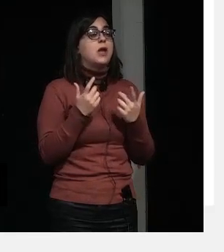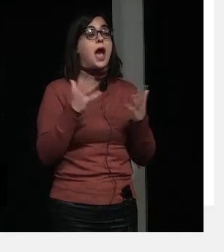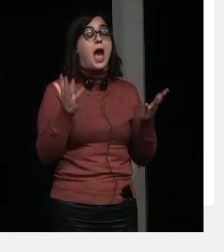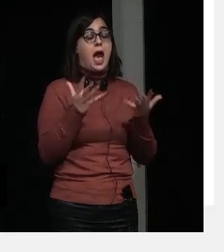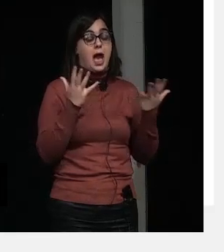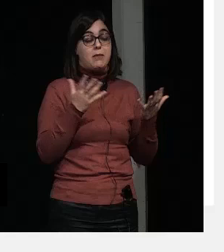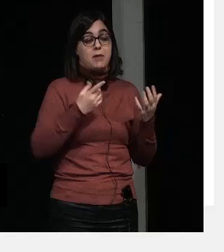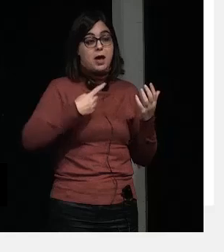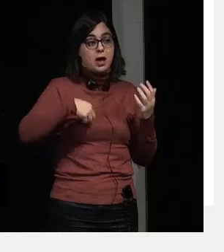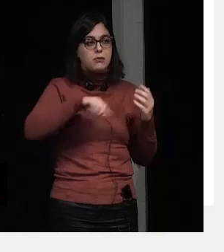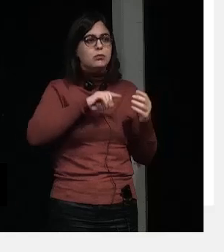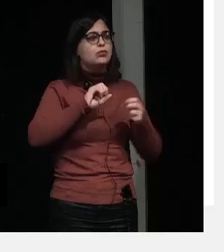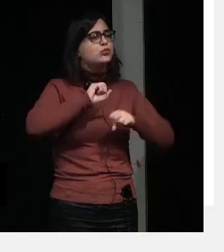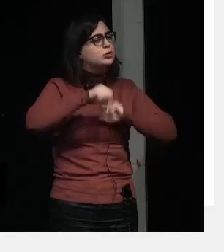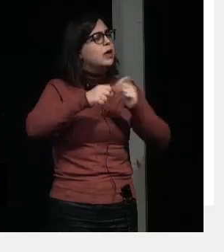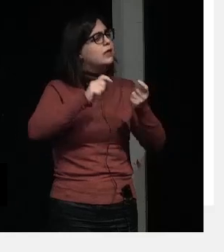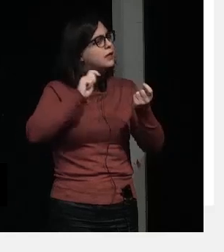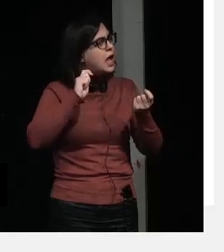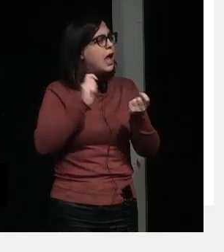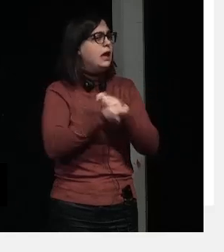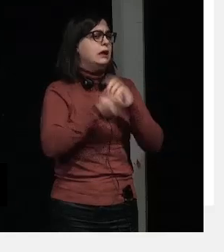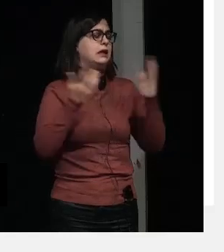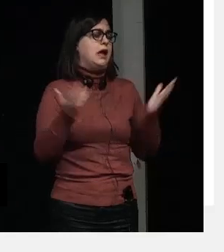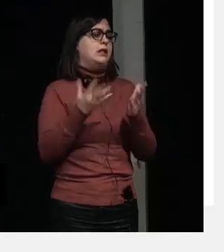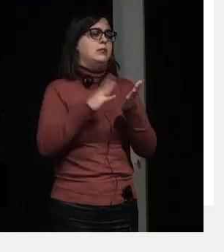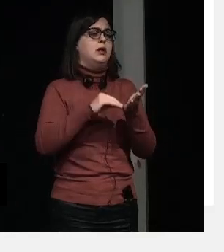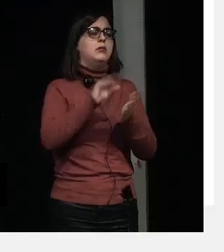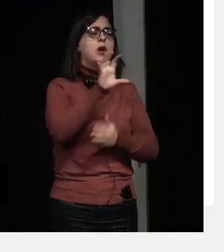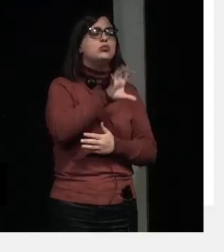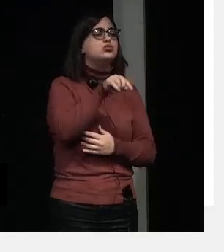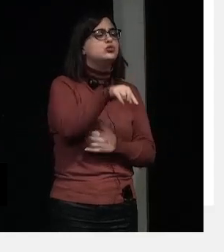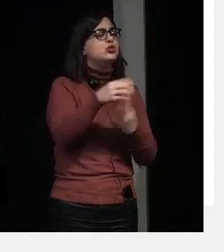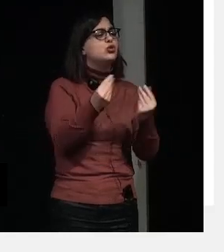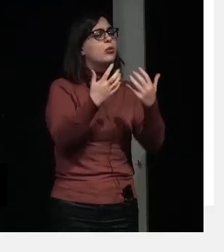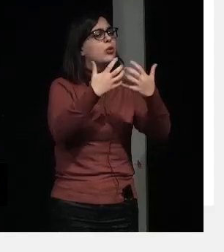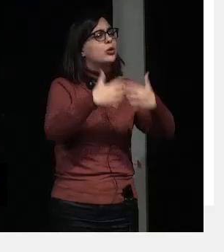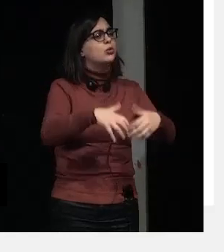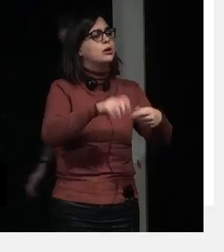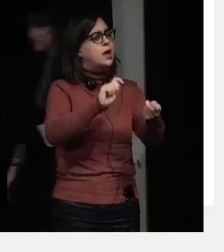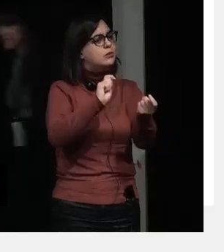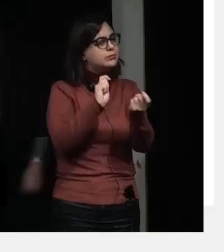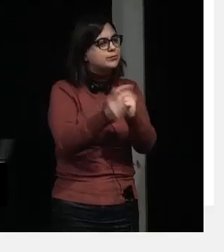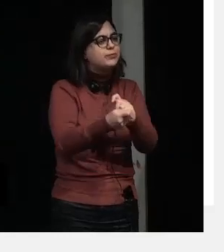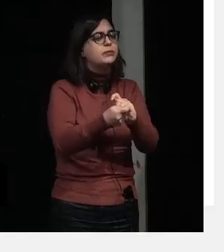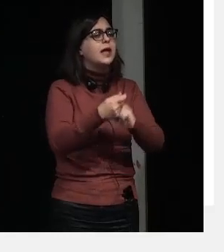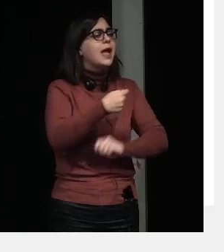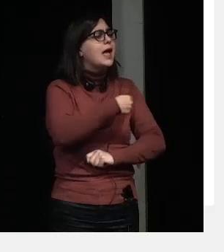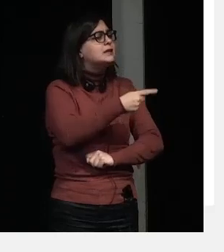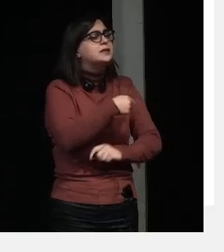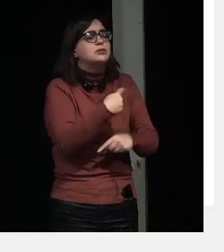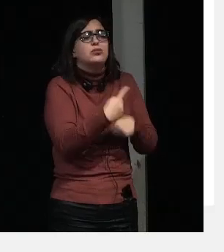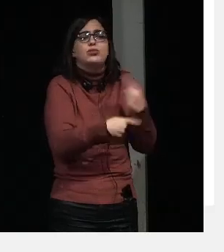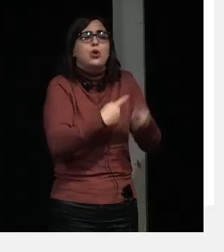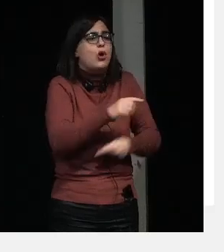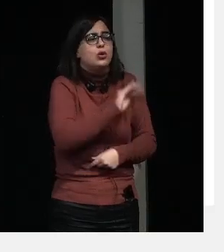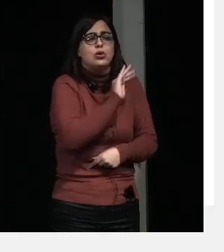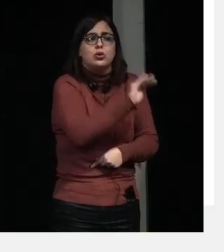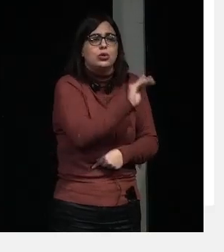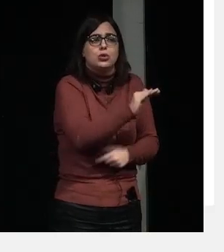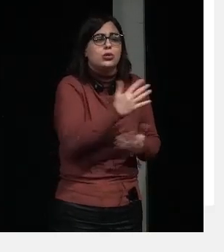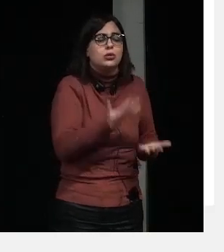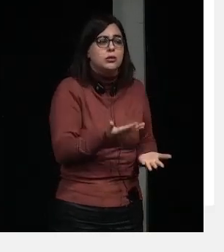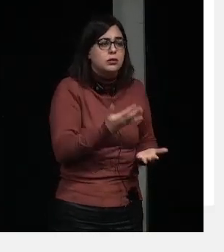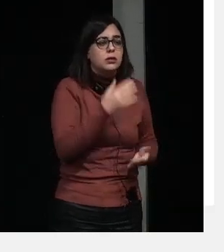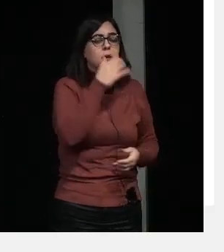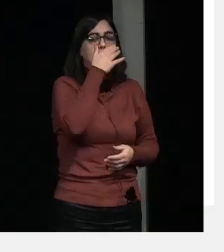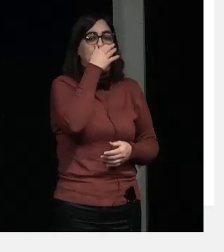to make some changes in the way the museum works, who's the person you're asking? Are you always have the chance